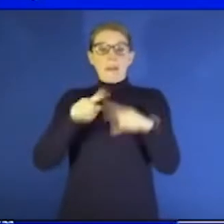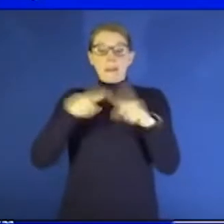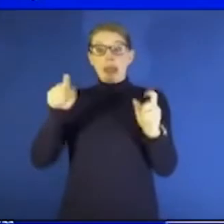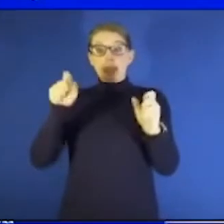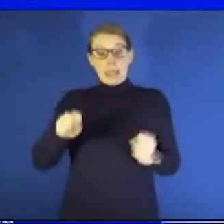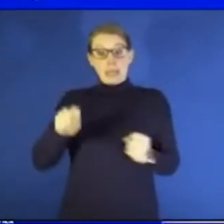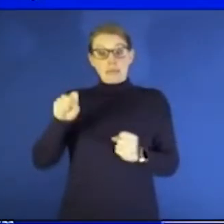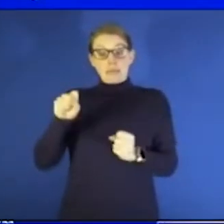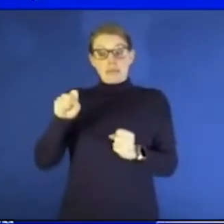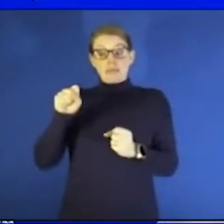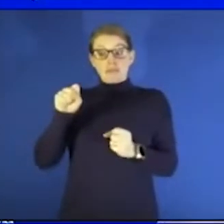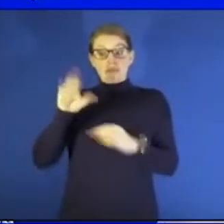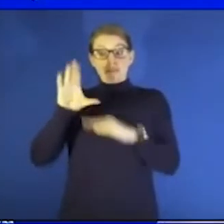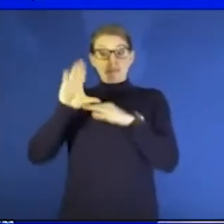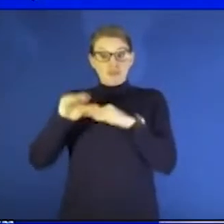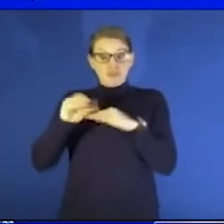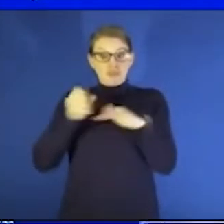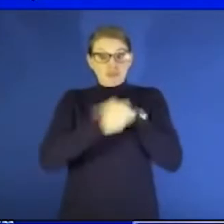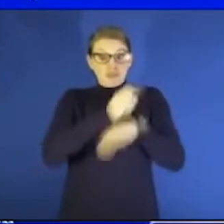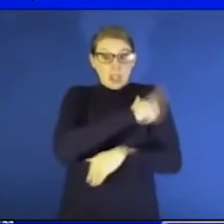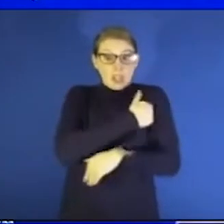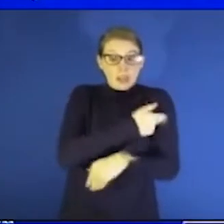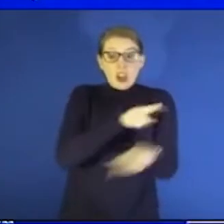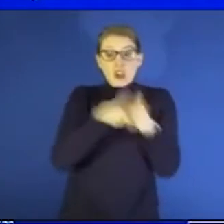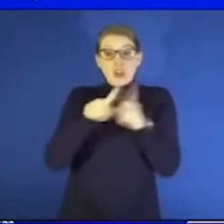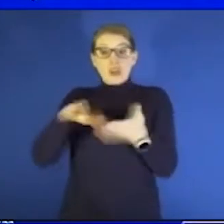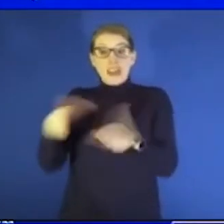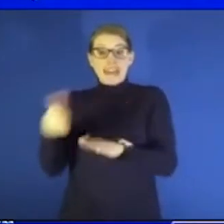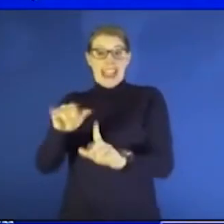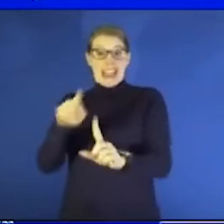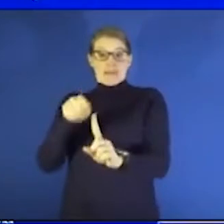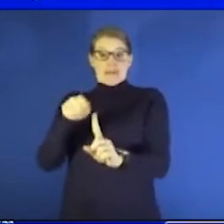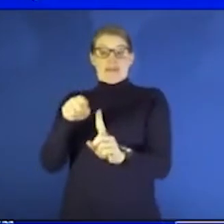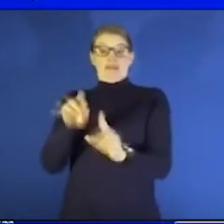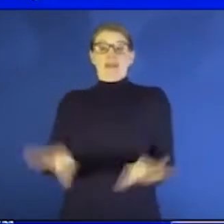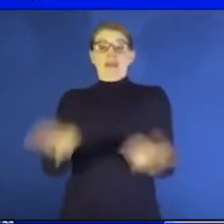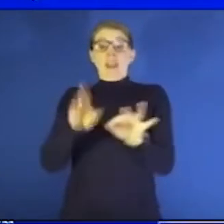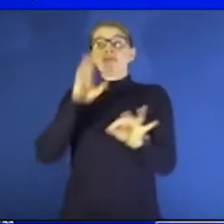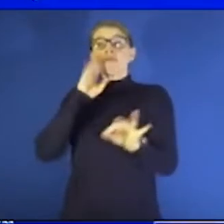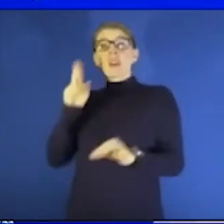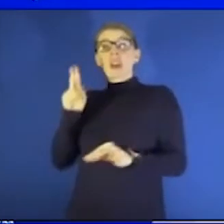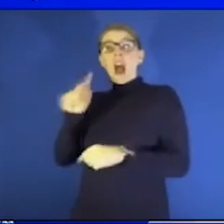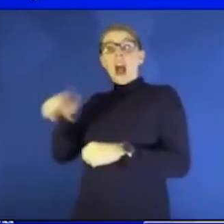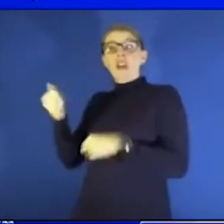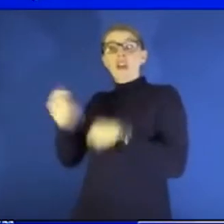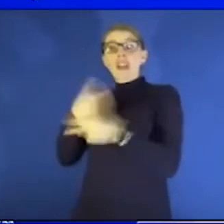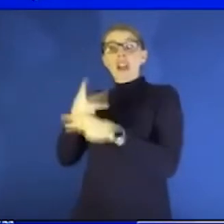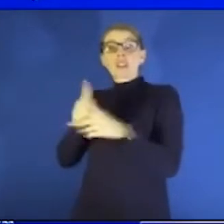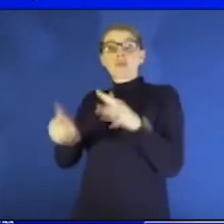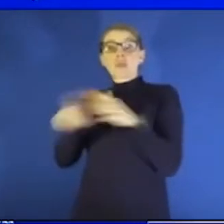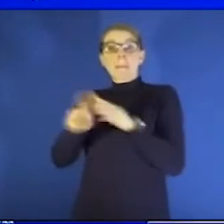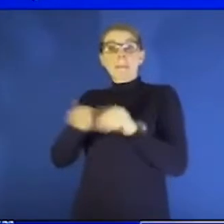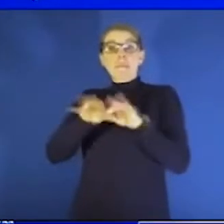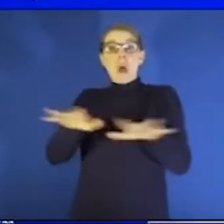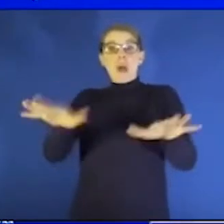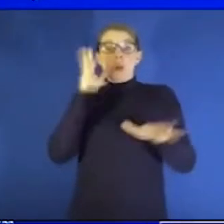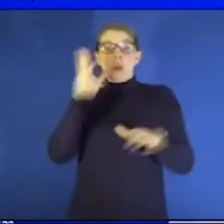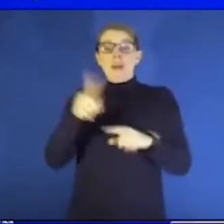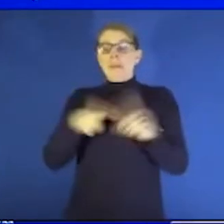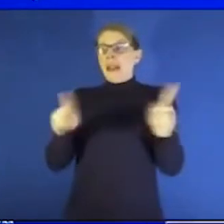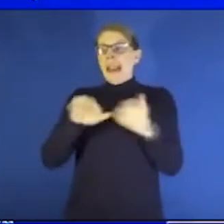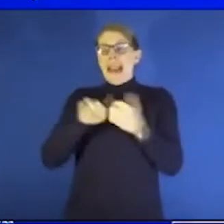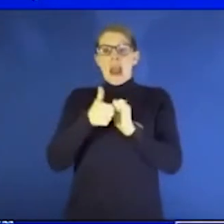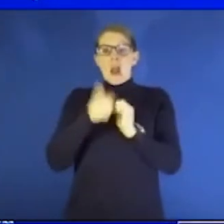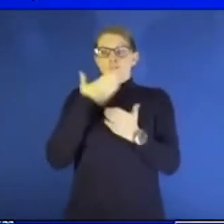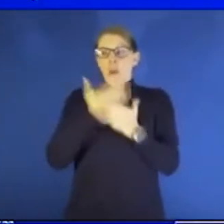hospitalizations and deaths? That's extremely important. We know that other variants are going to arise, but how well are we going to be able to be protected to